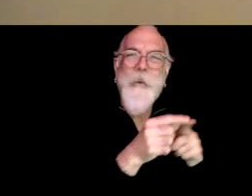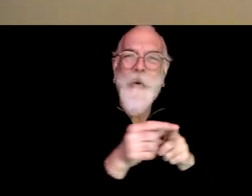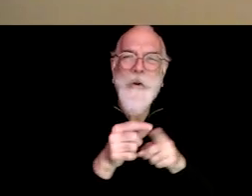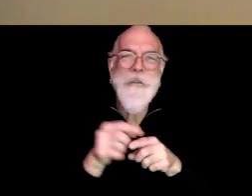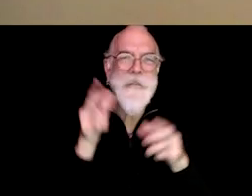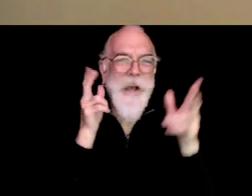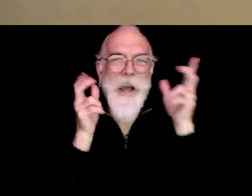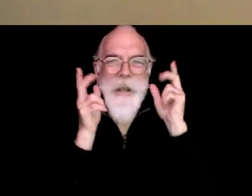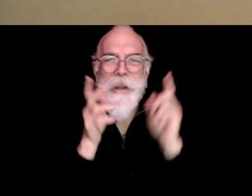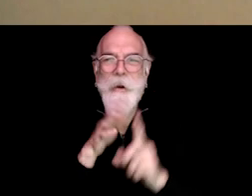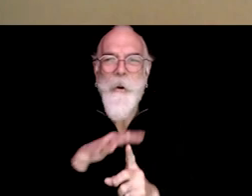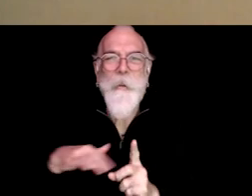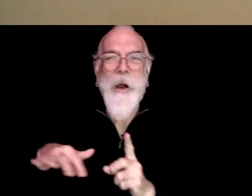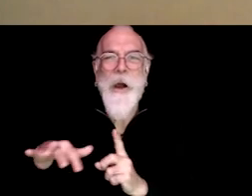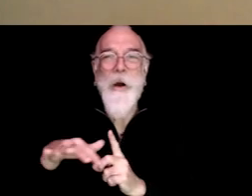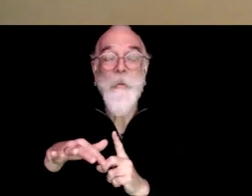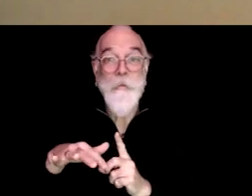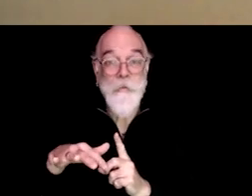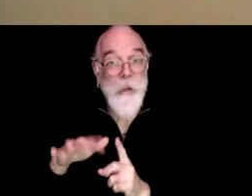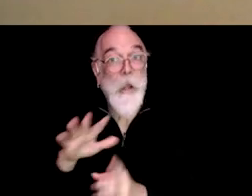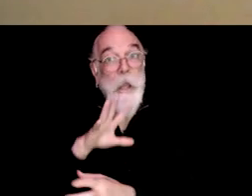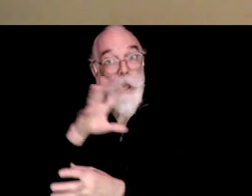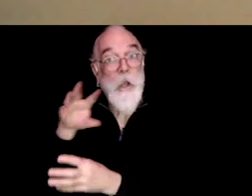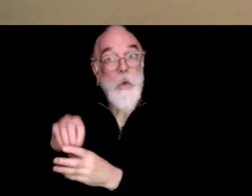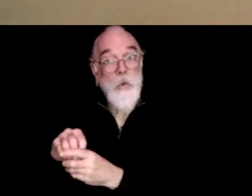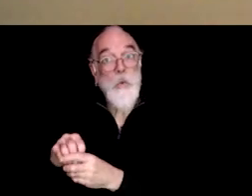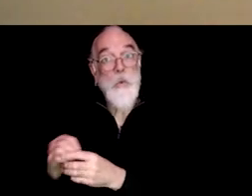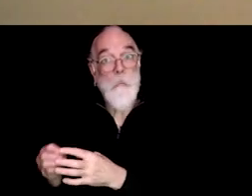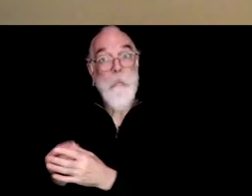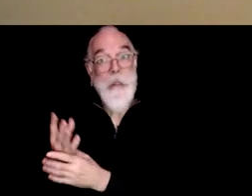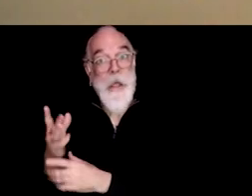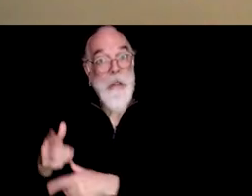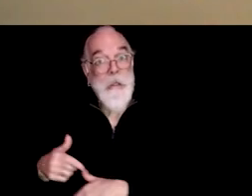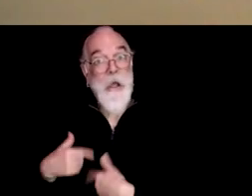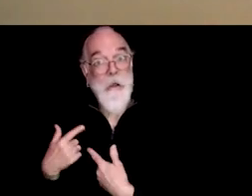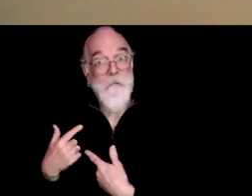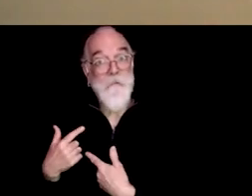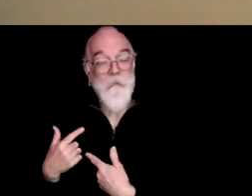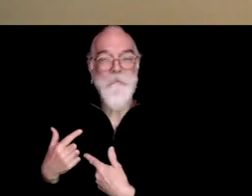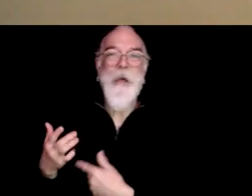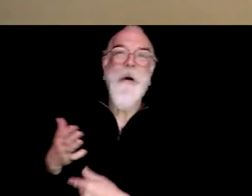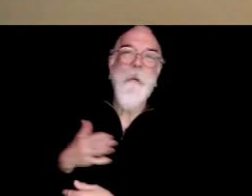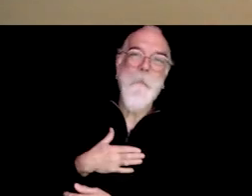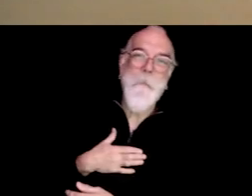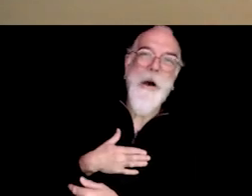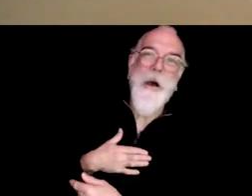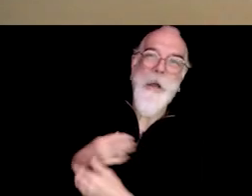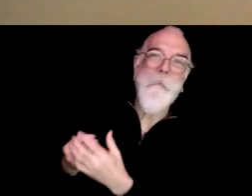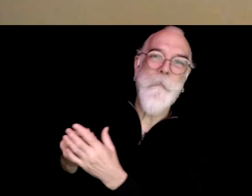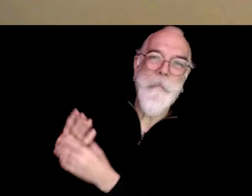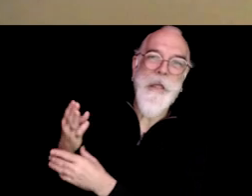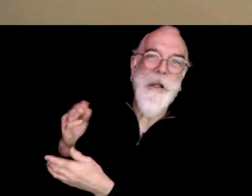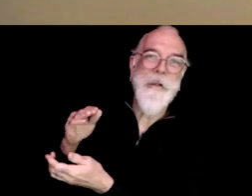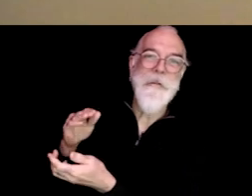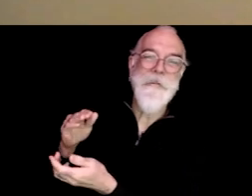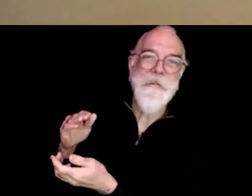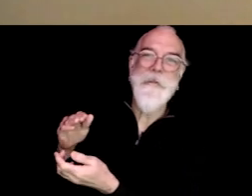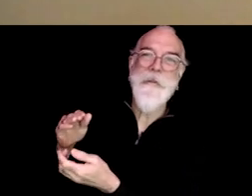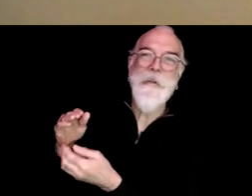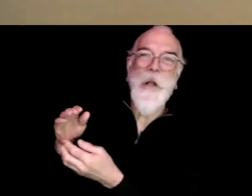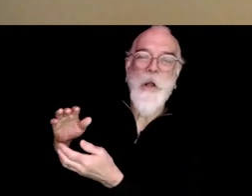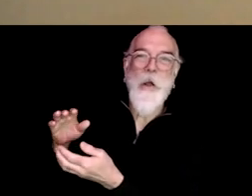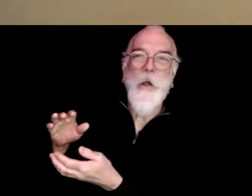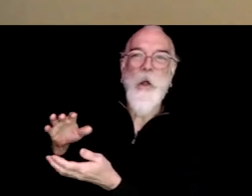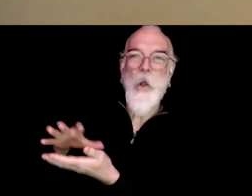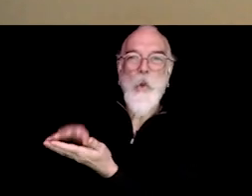Considering the world of plants as a part of all this, the botanist friend reminds me that not only do